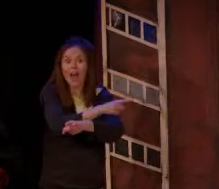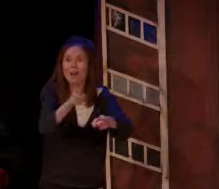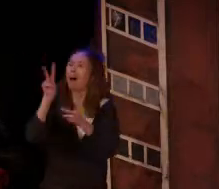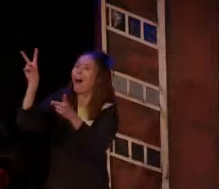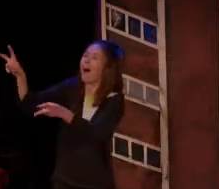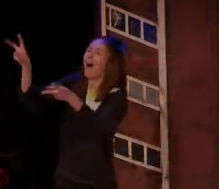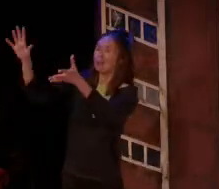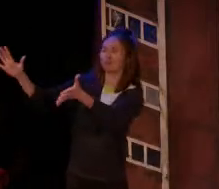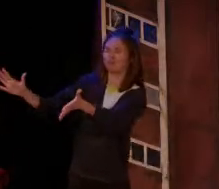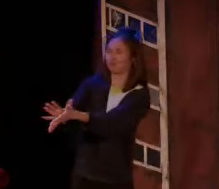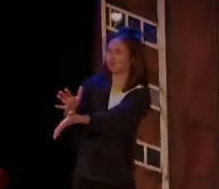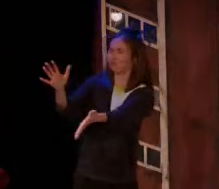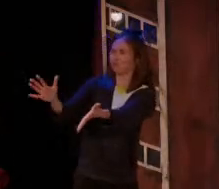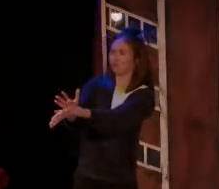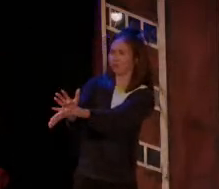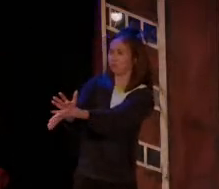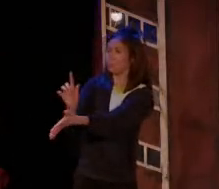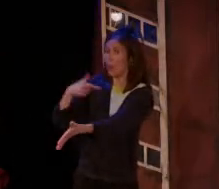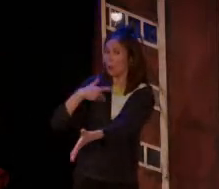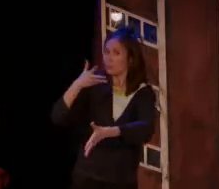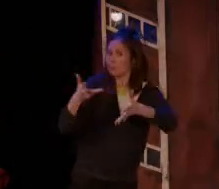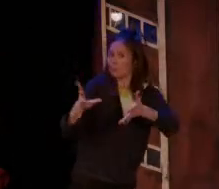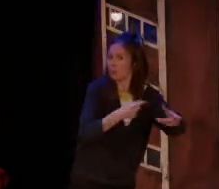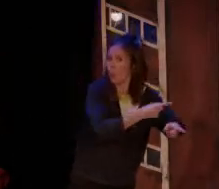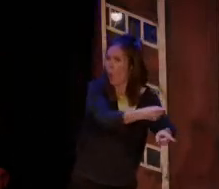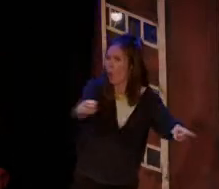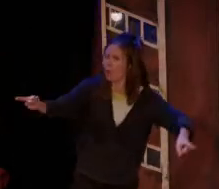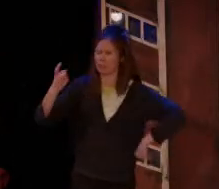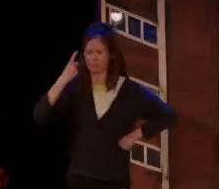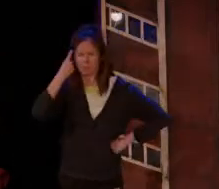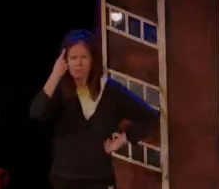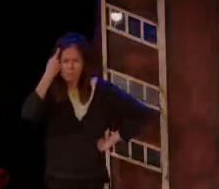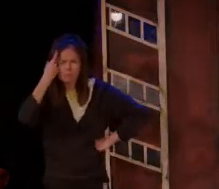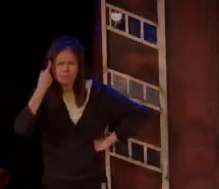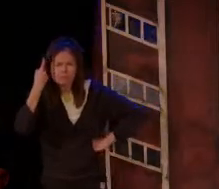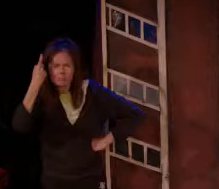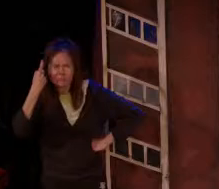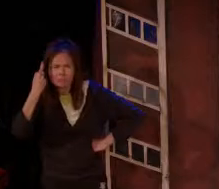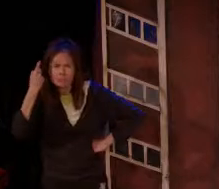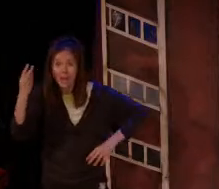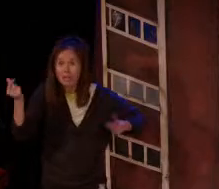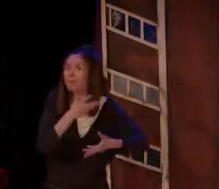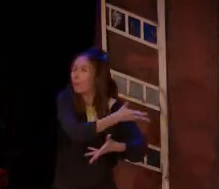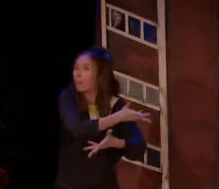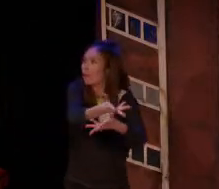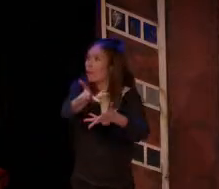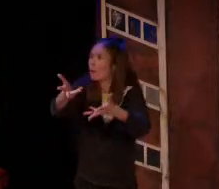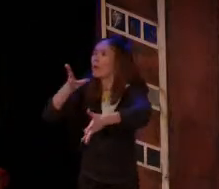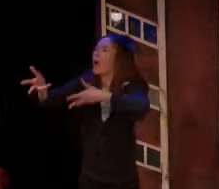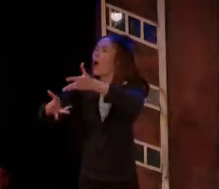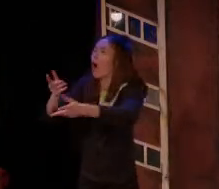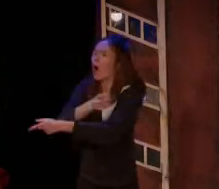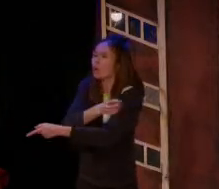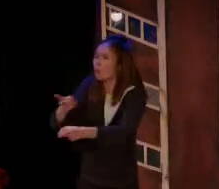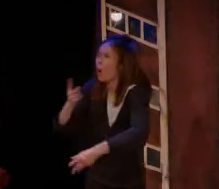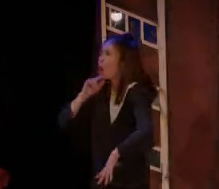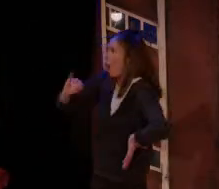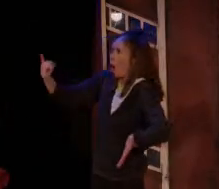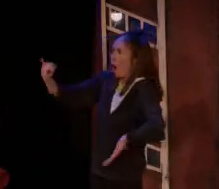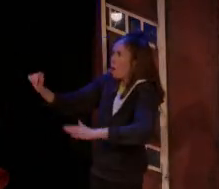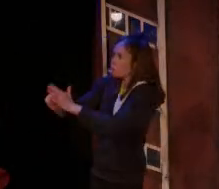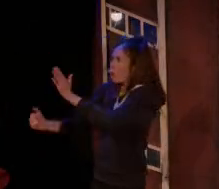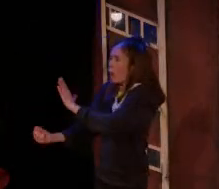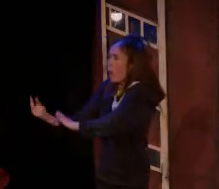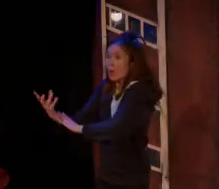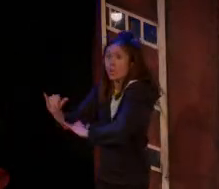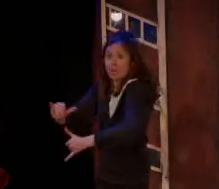who will make and then fix error, now take it upon me, in the name of time, to spread my wings,